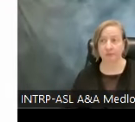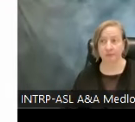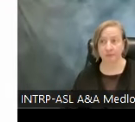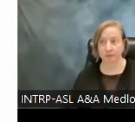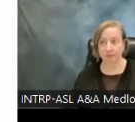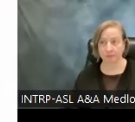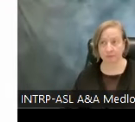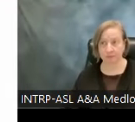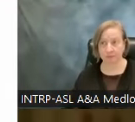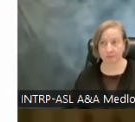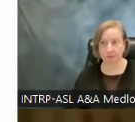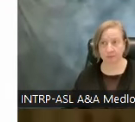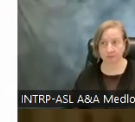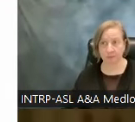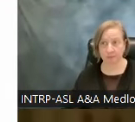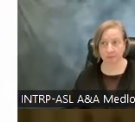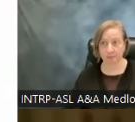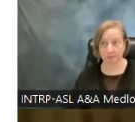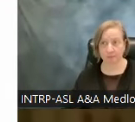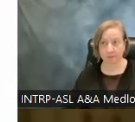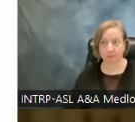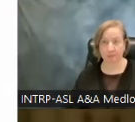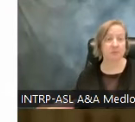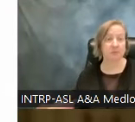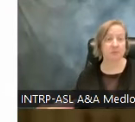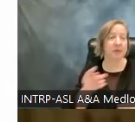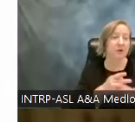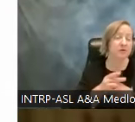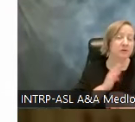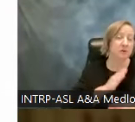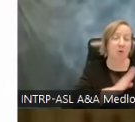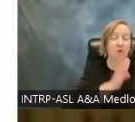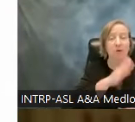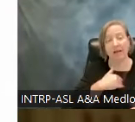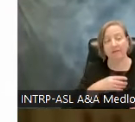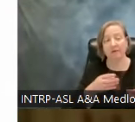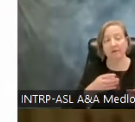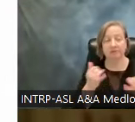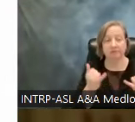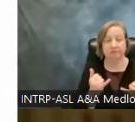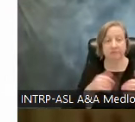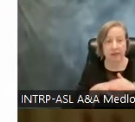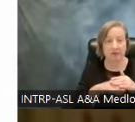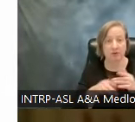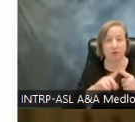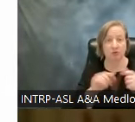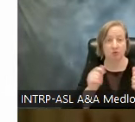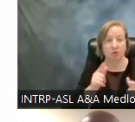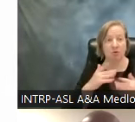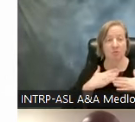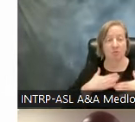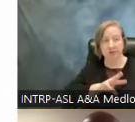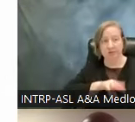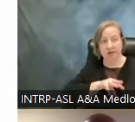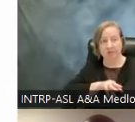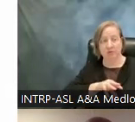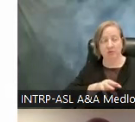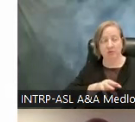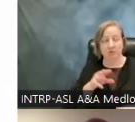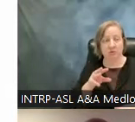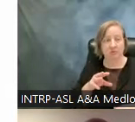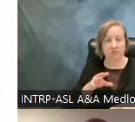E2. The oversight board shall have immediate access to all body camera footage.